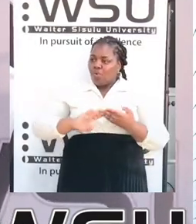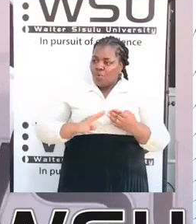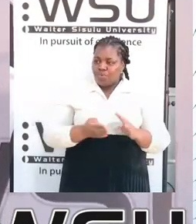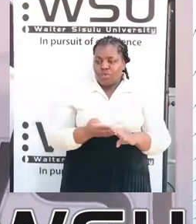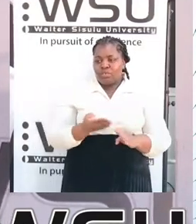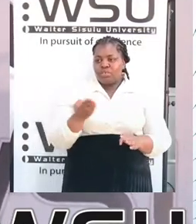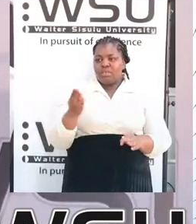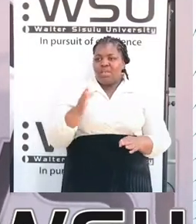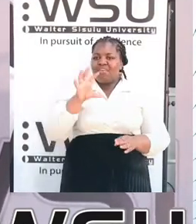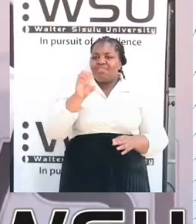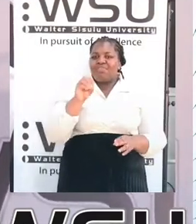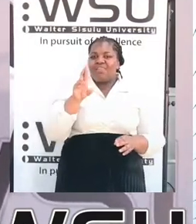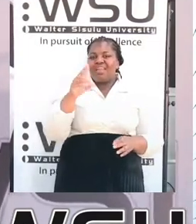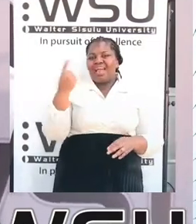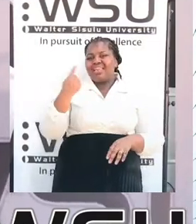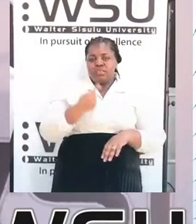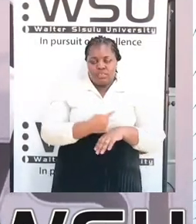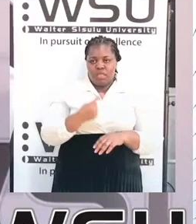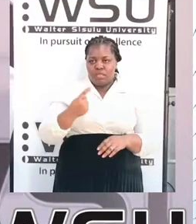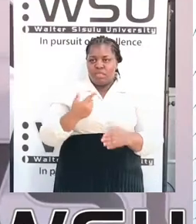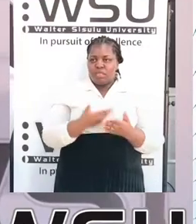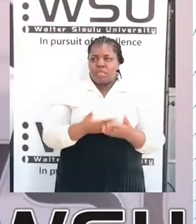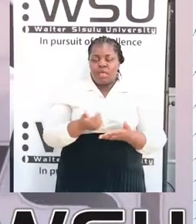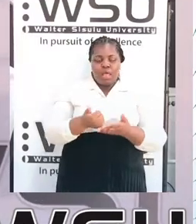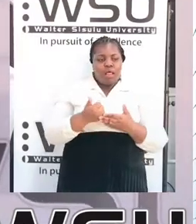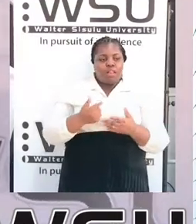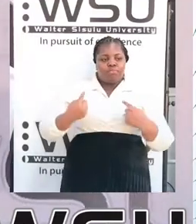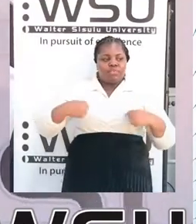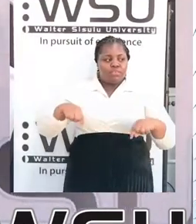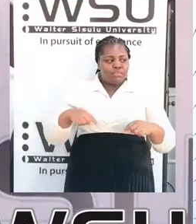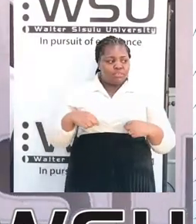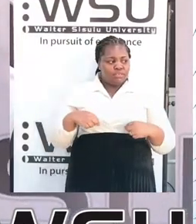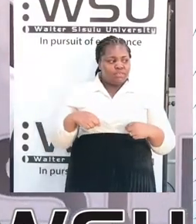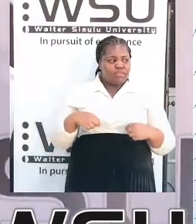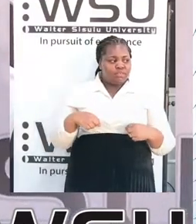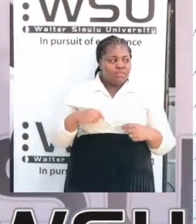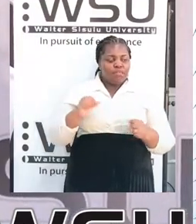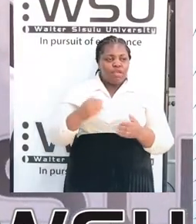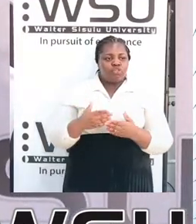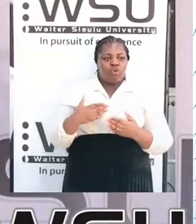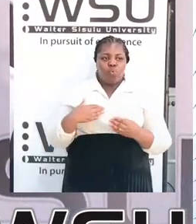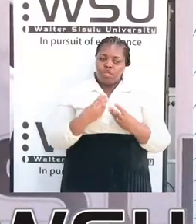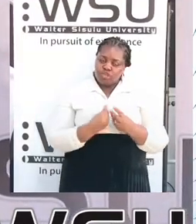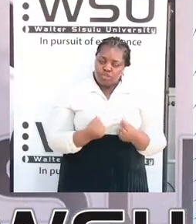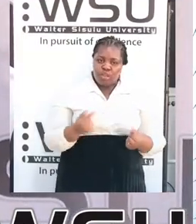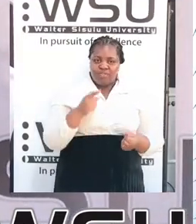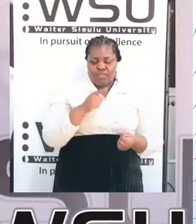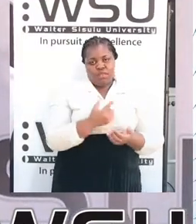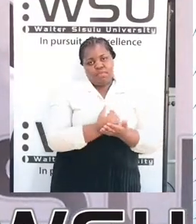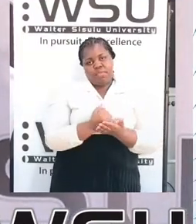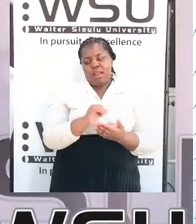communities, 50 rand a day will go a long way in addressing student debt.